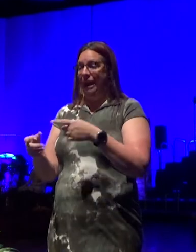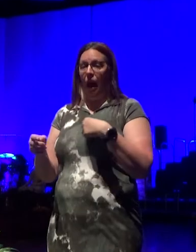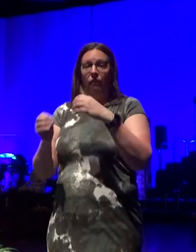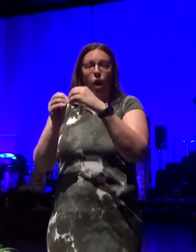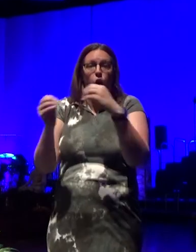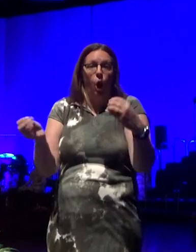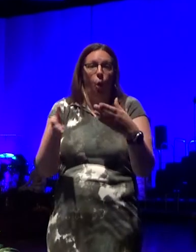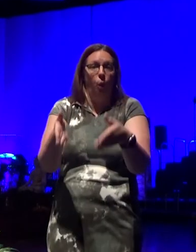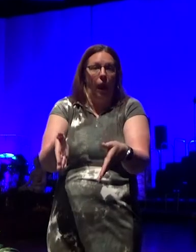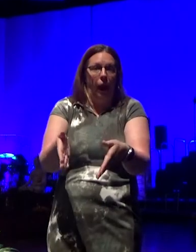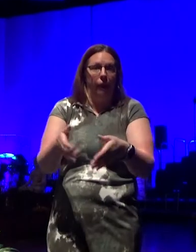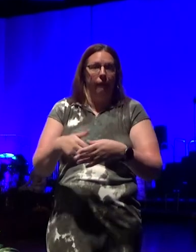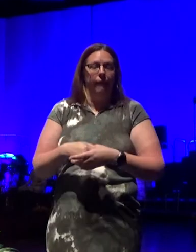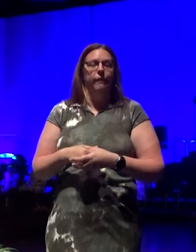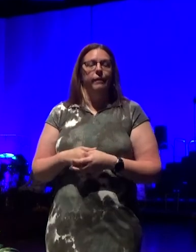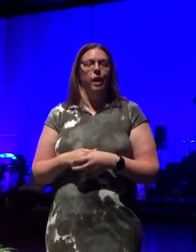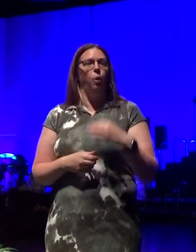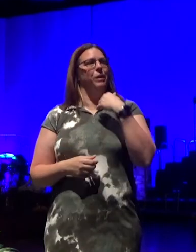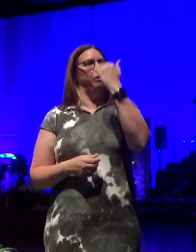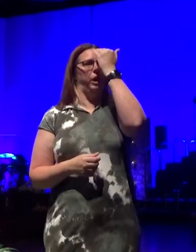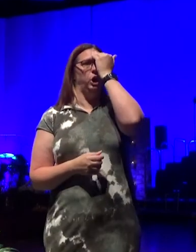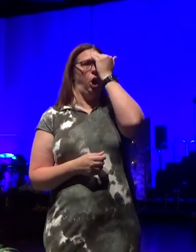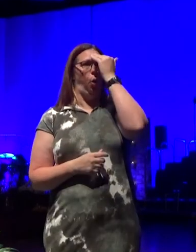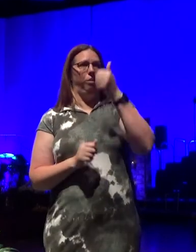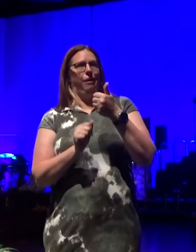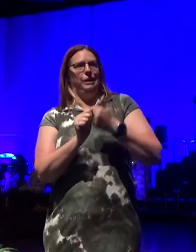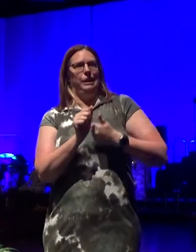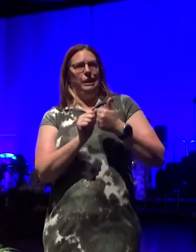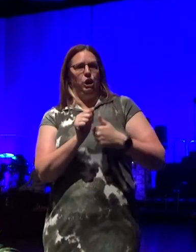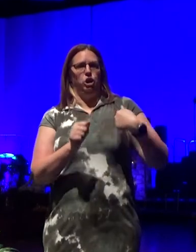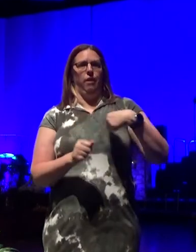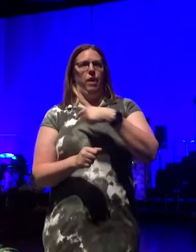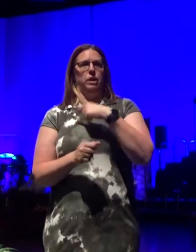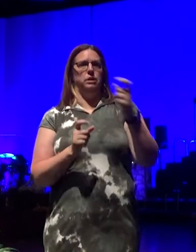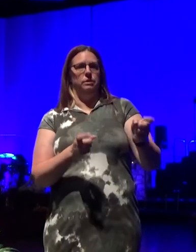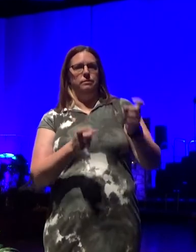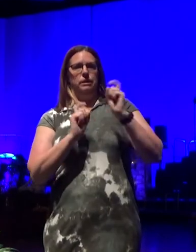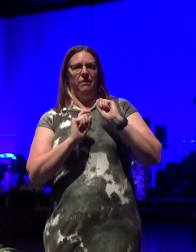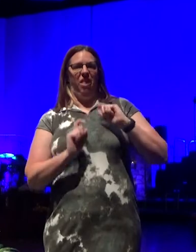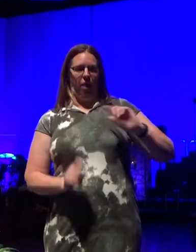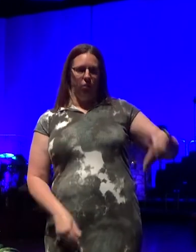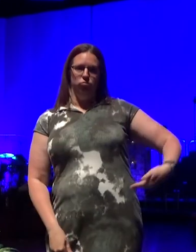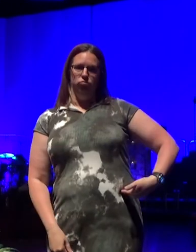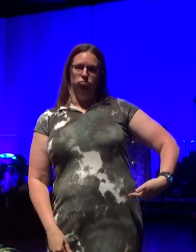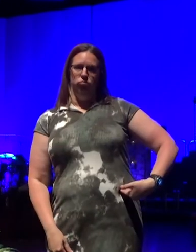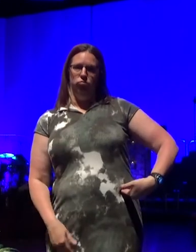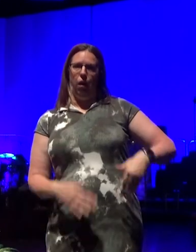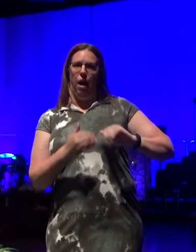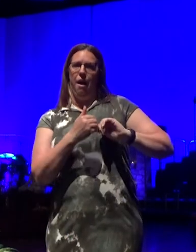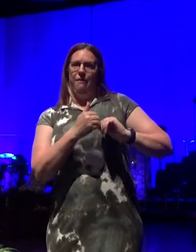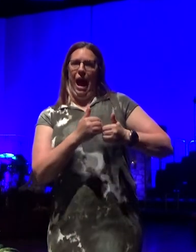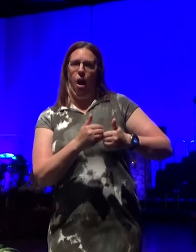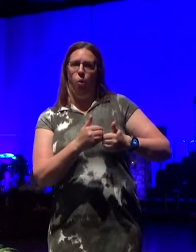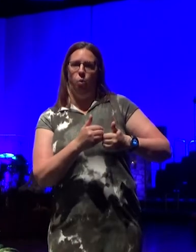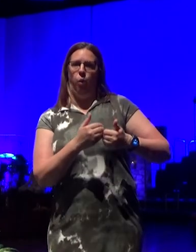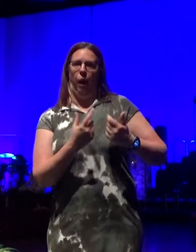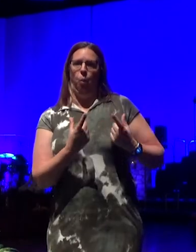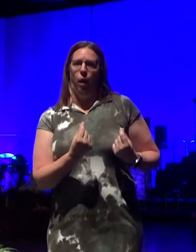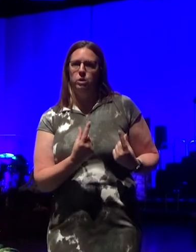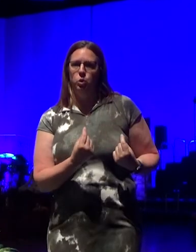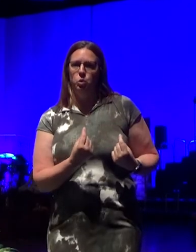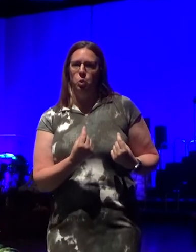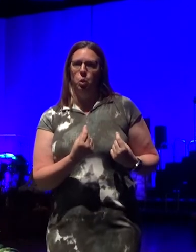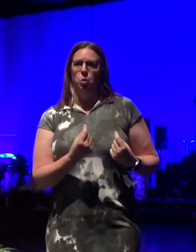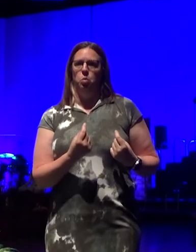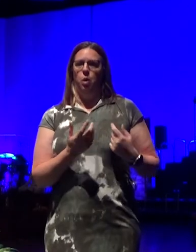that each of us has been given this intuition of how to be, of what to do, of how to show